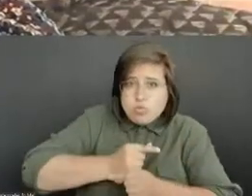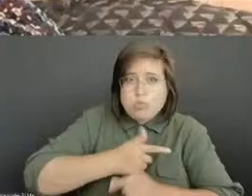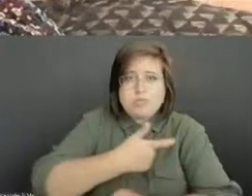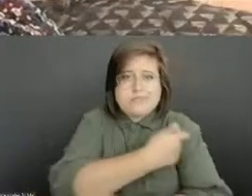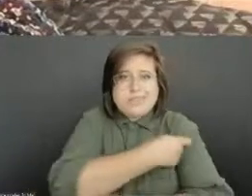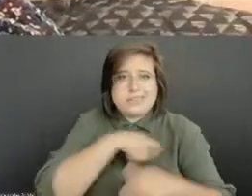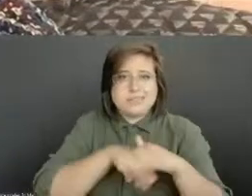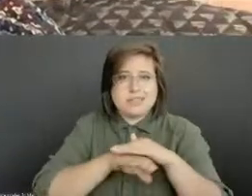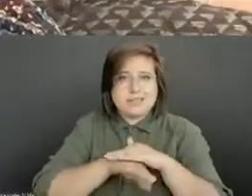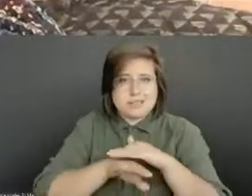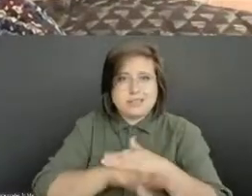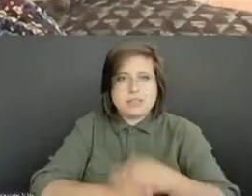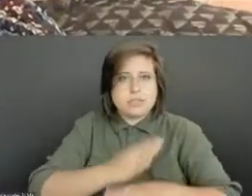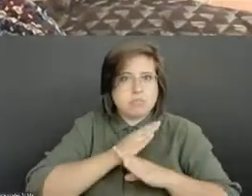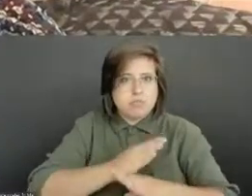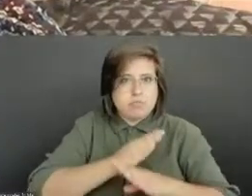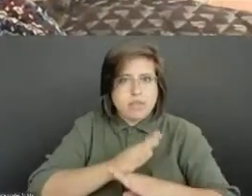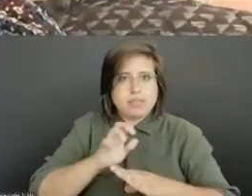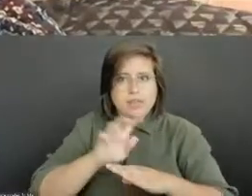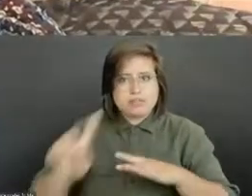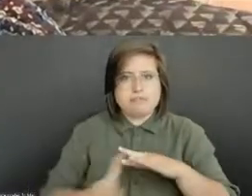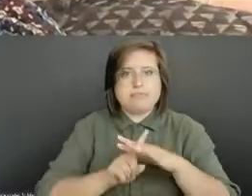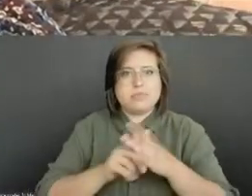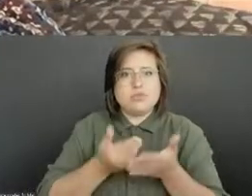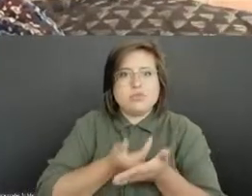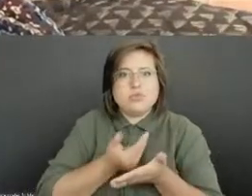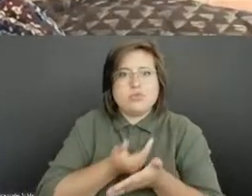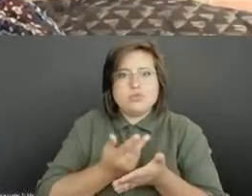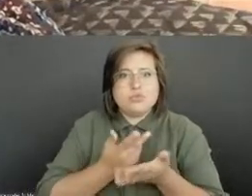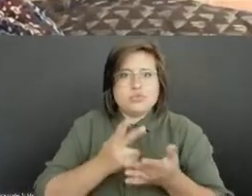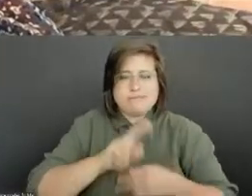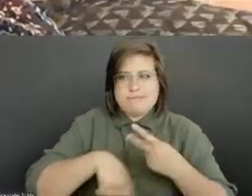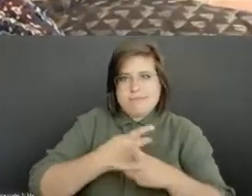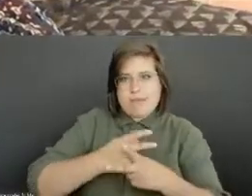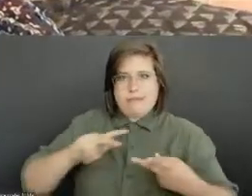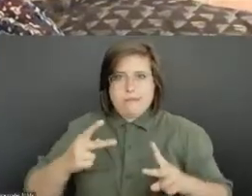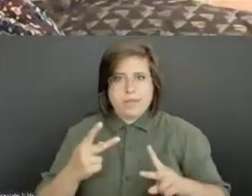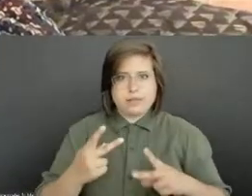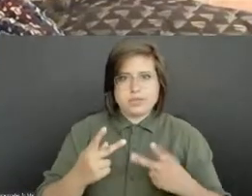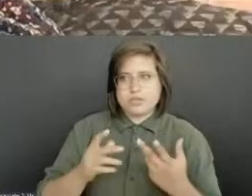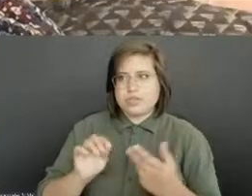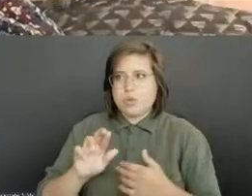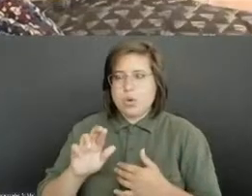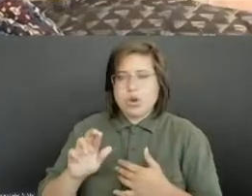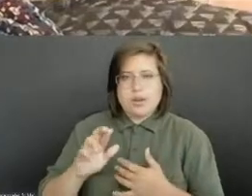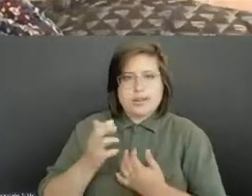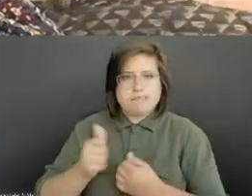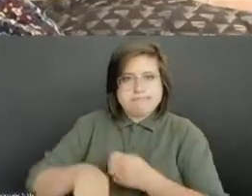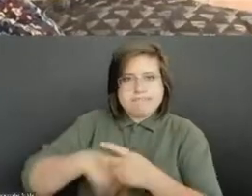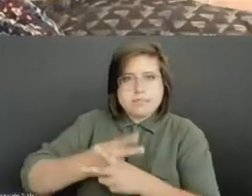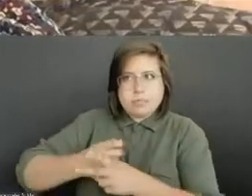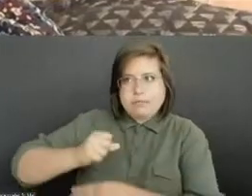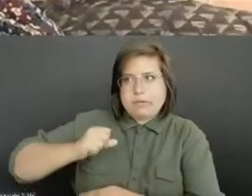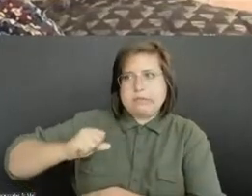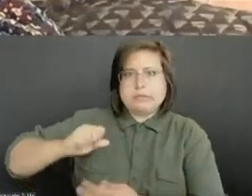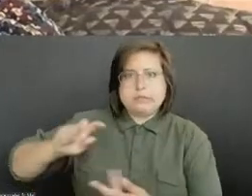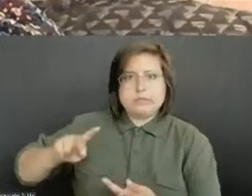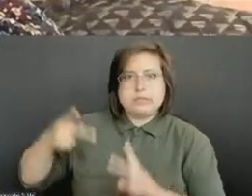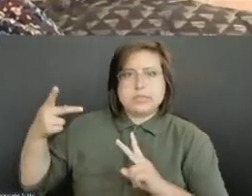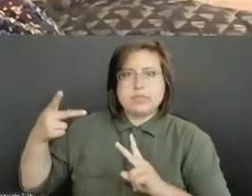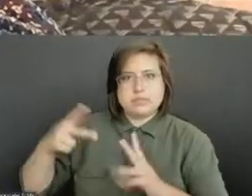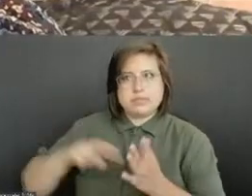prevent the emergence of new variants or antibody-resistant strains from prolonging the